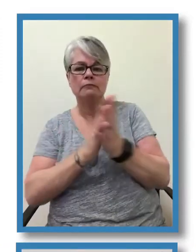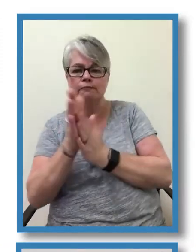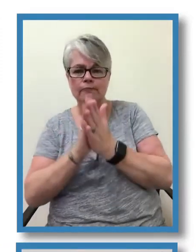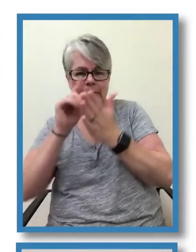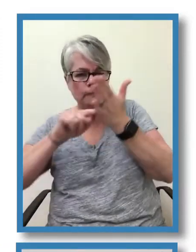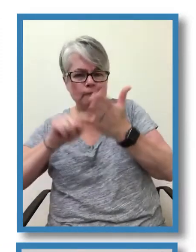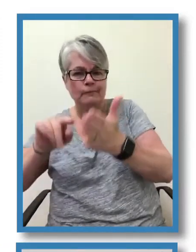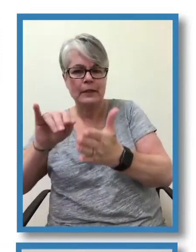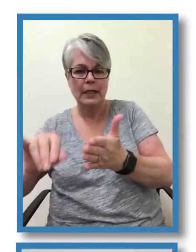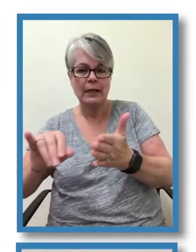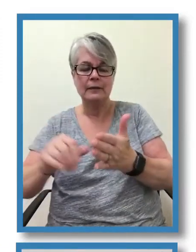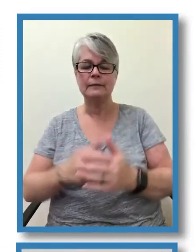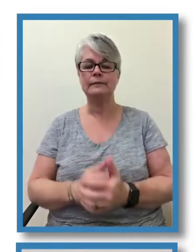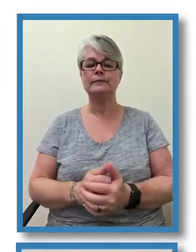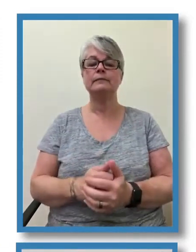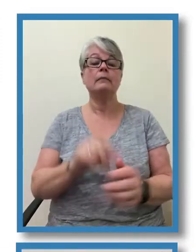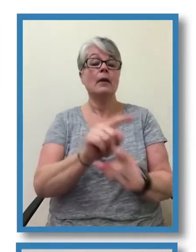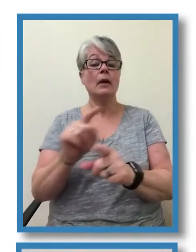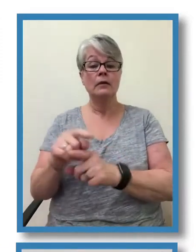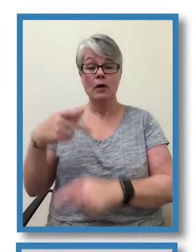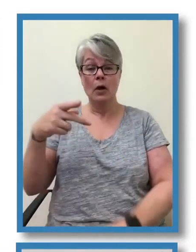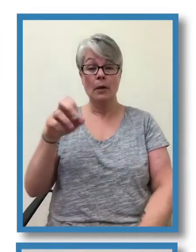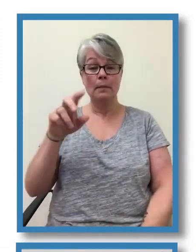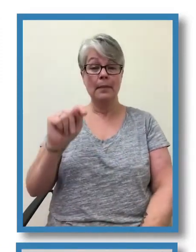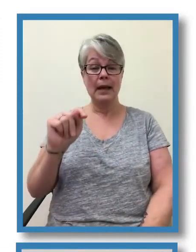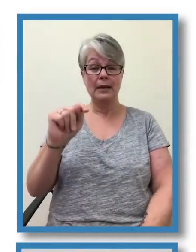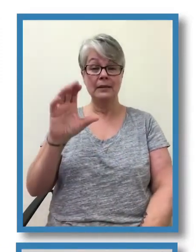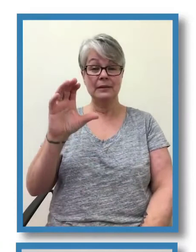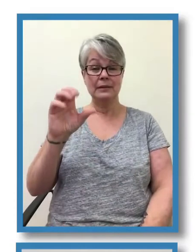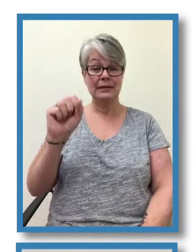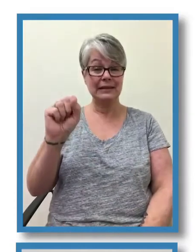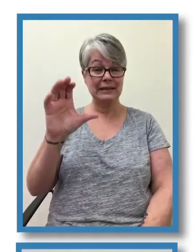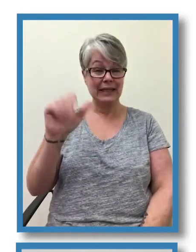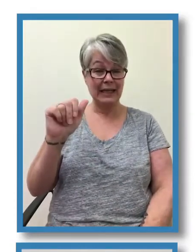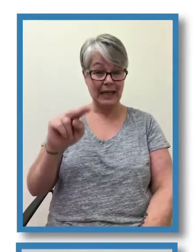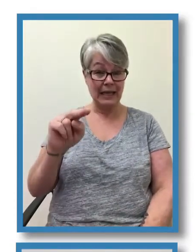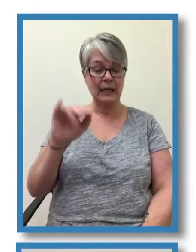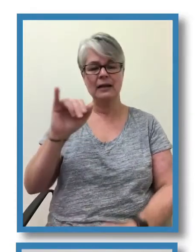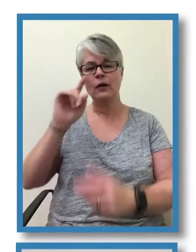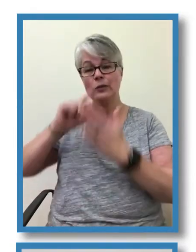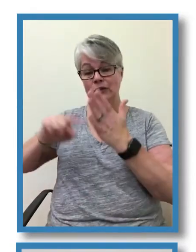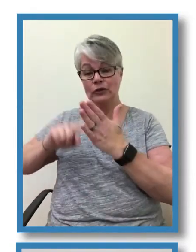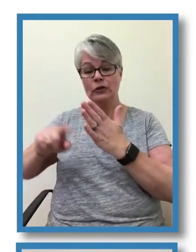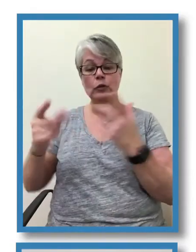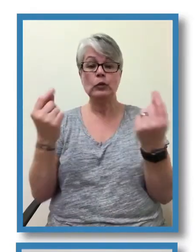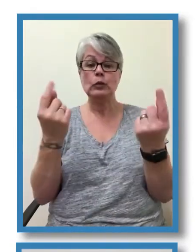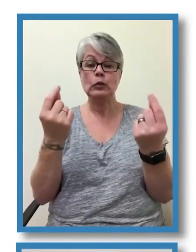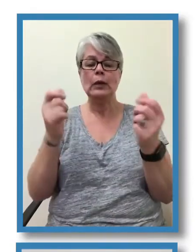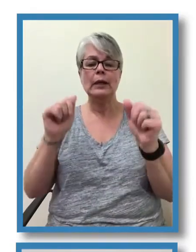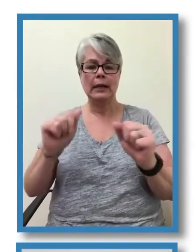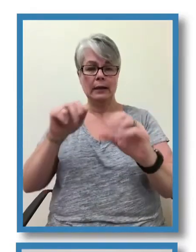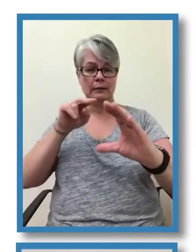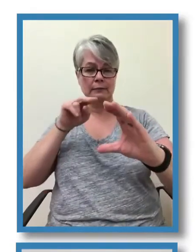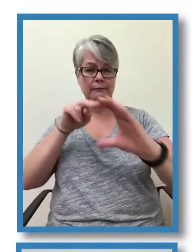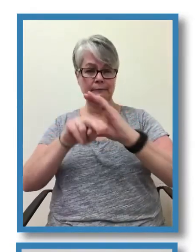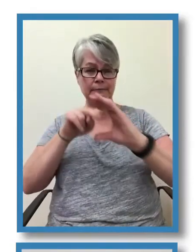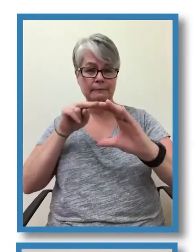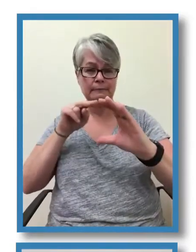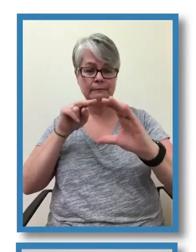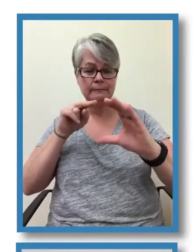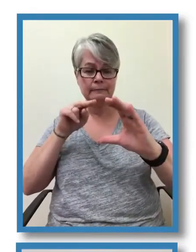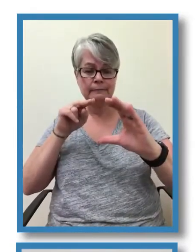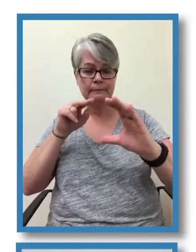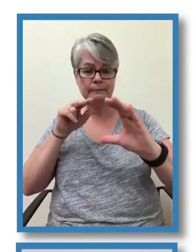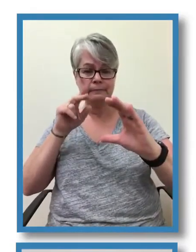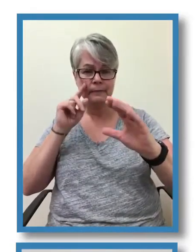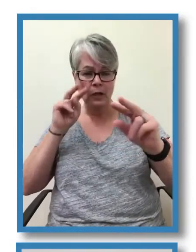the tau protein. So this is the A-beta or amyloid in a PET scan, and these are 3 different